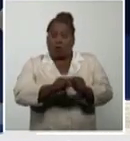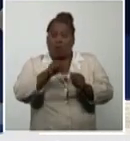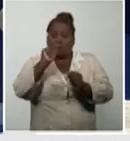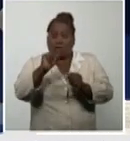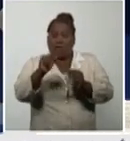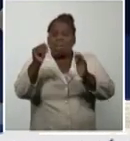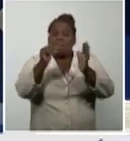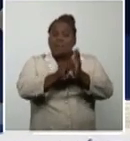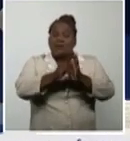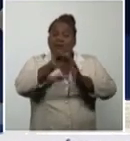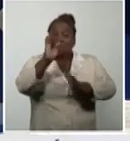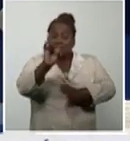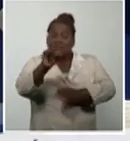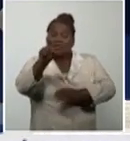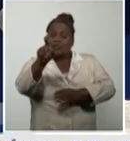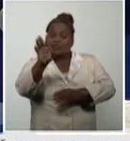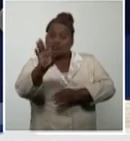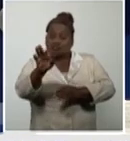of these